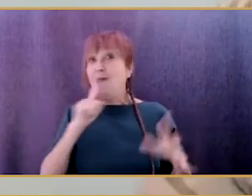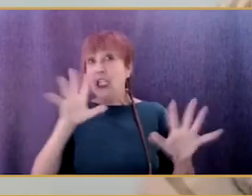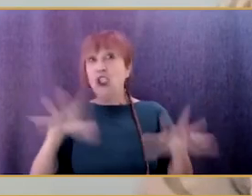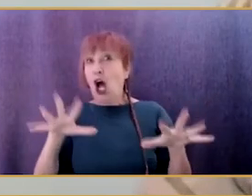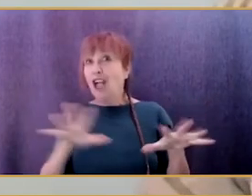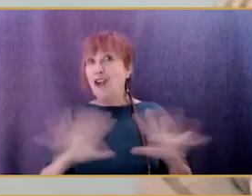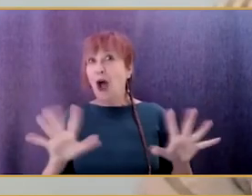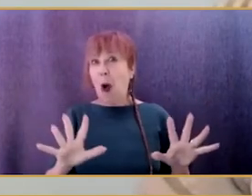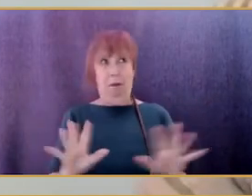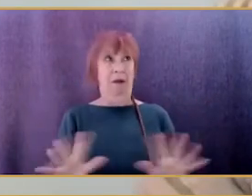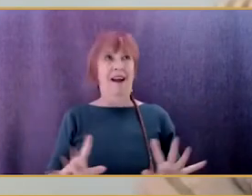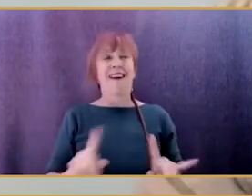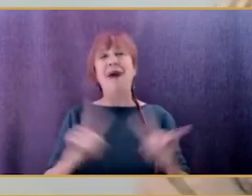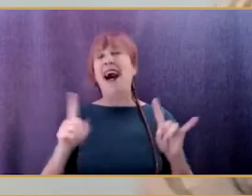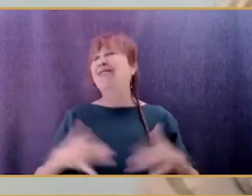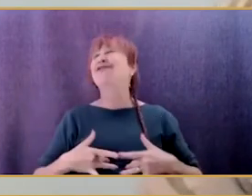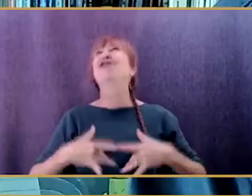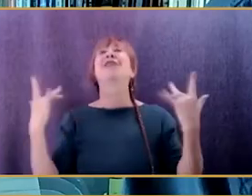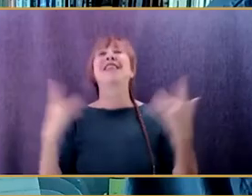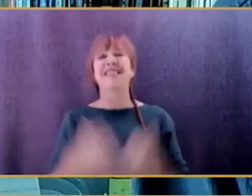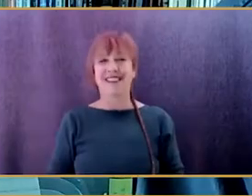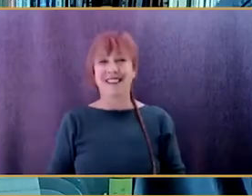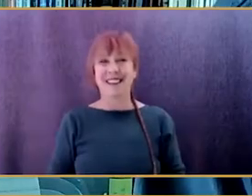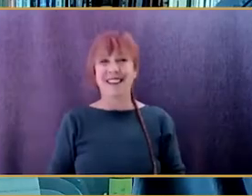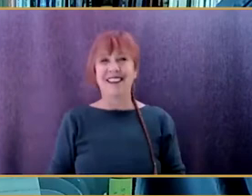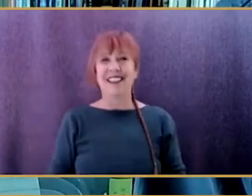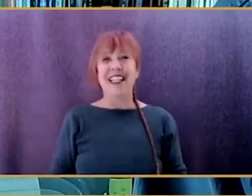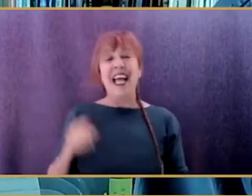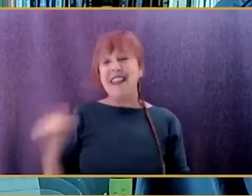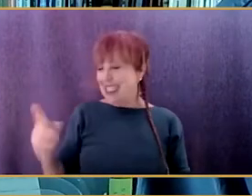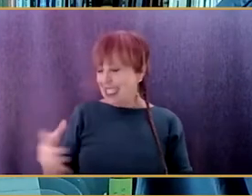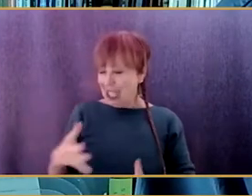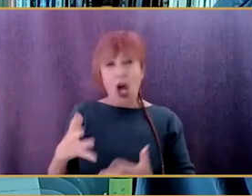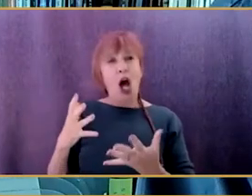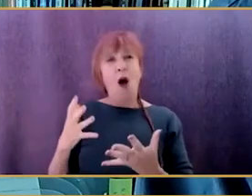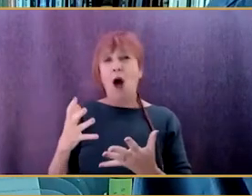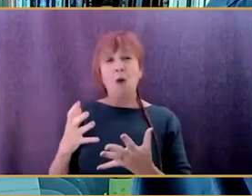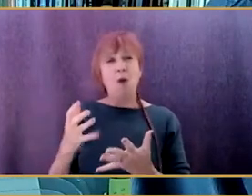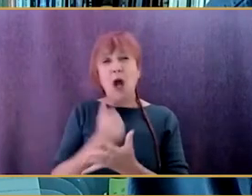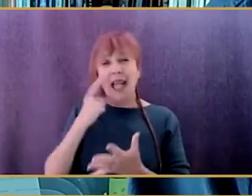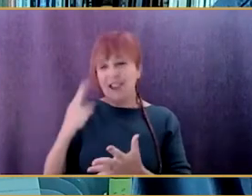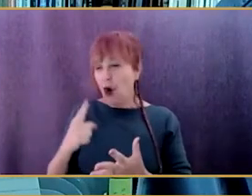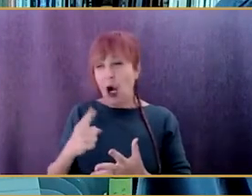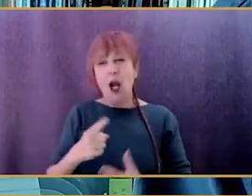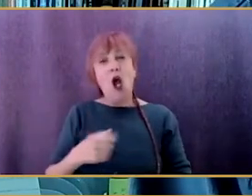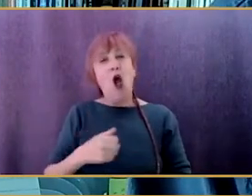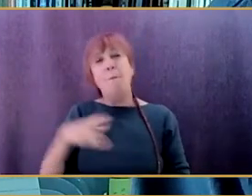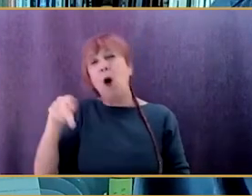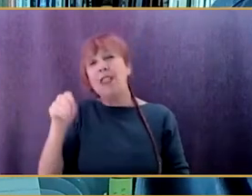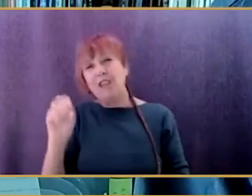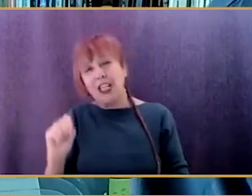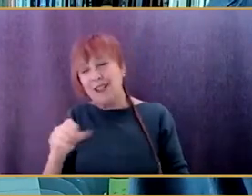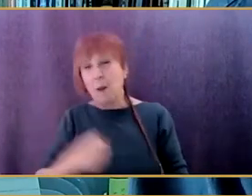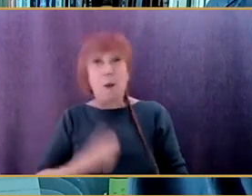shocked I am elated This is the prize for poets of color For black poets in this